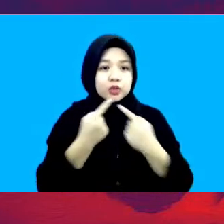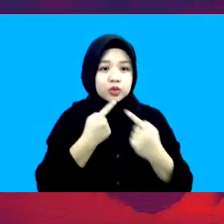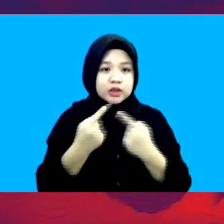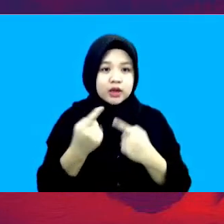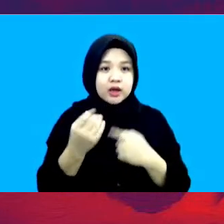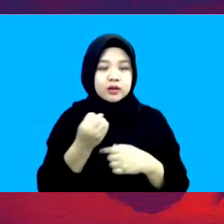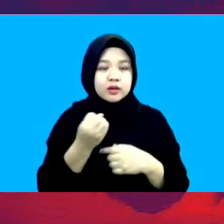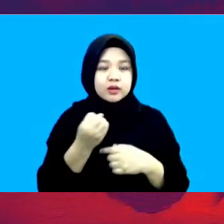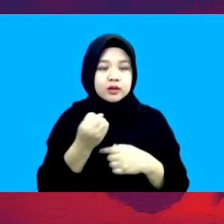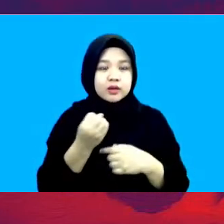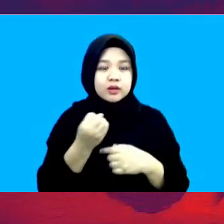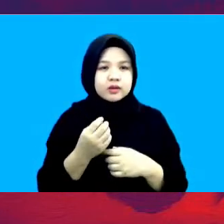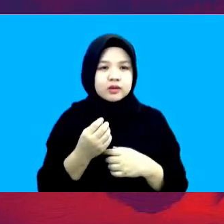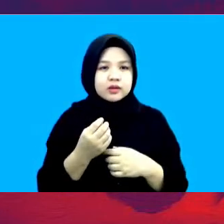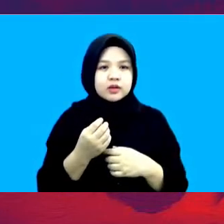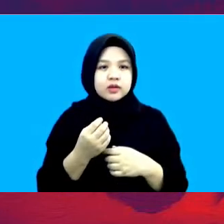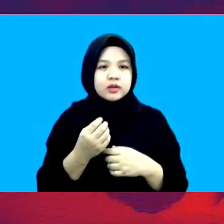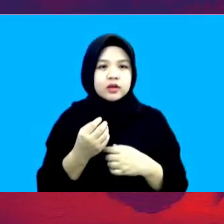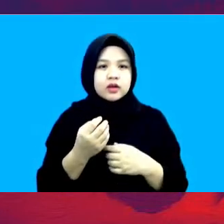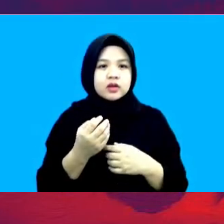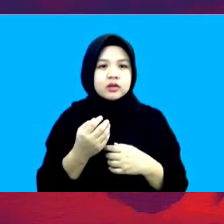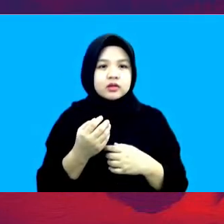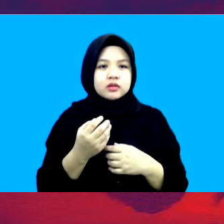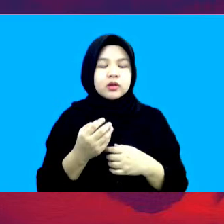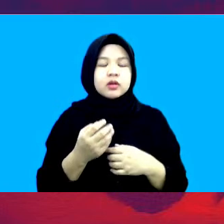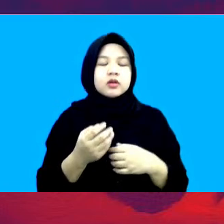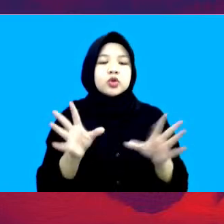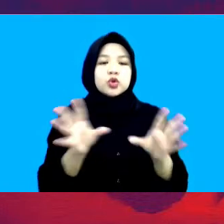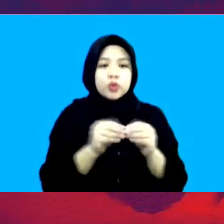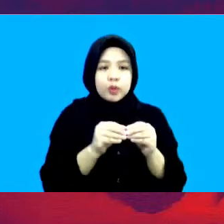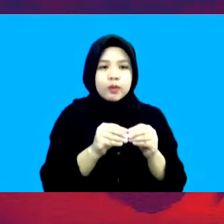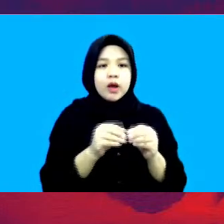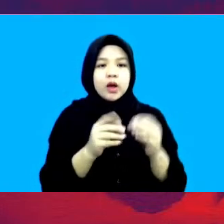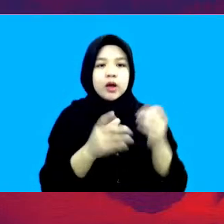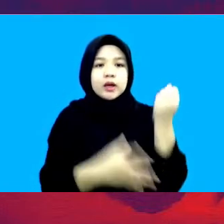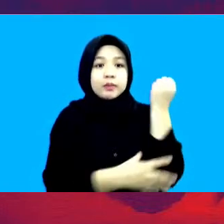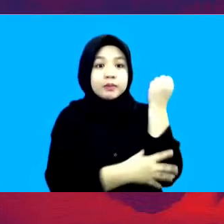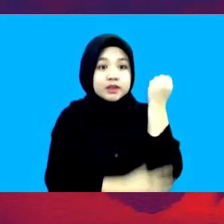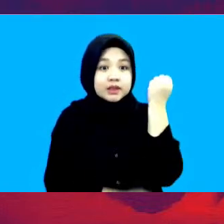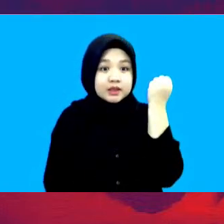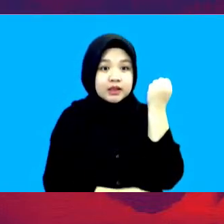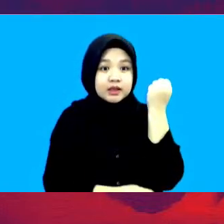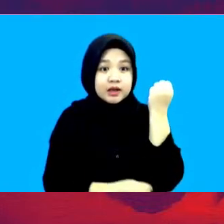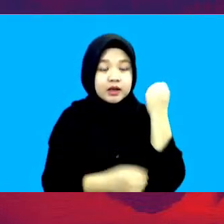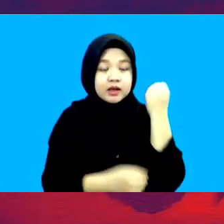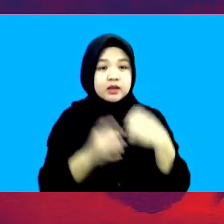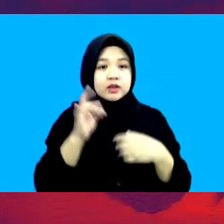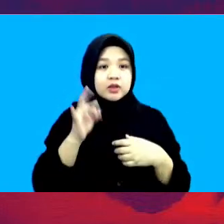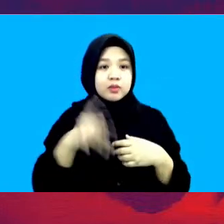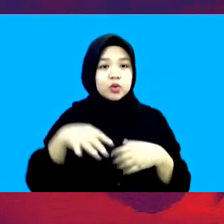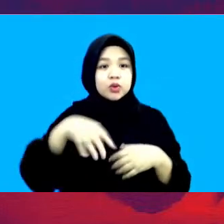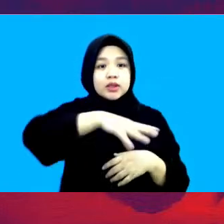in the national poverty statistics that we've been seeing in the discussion today. So